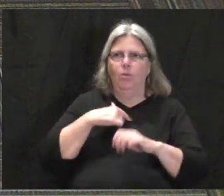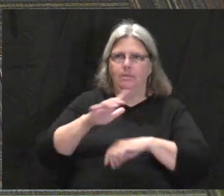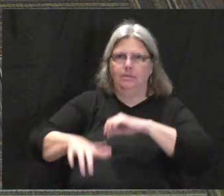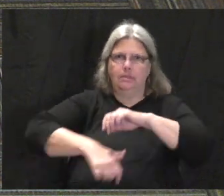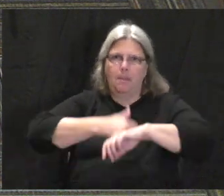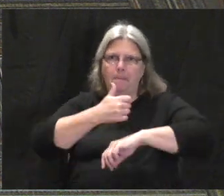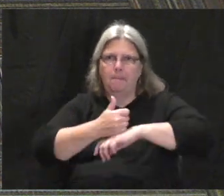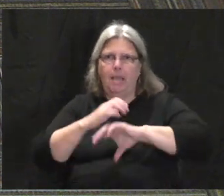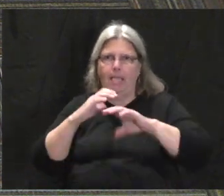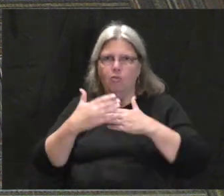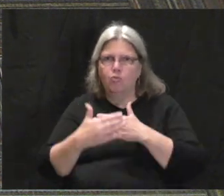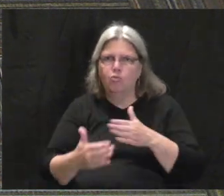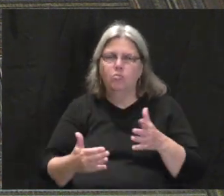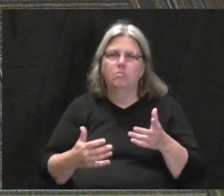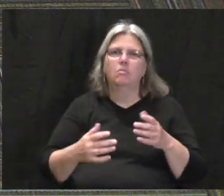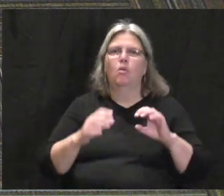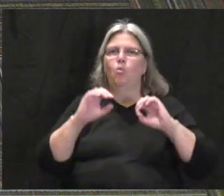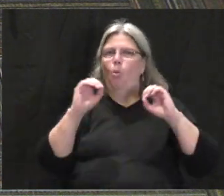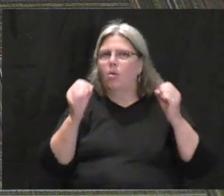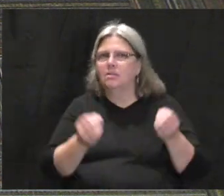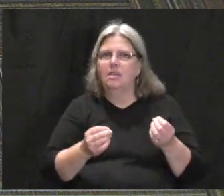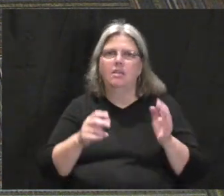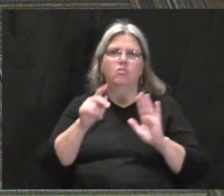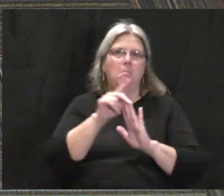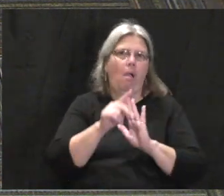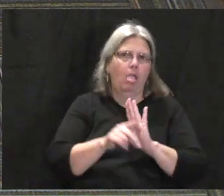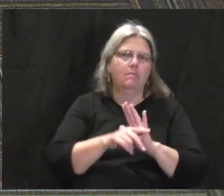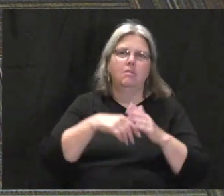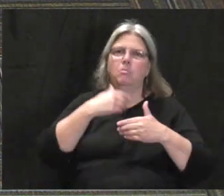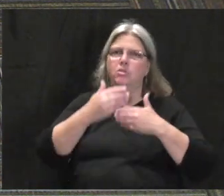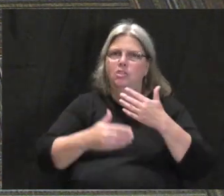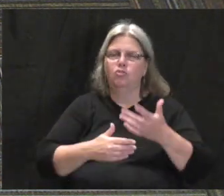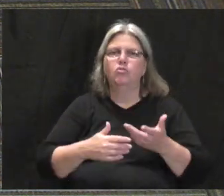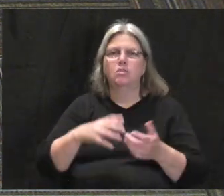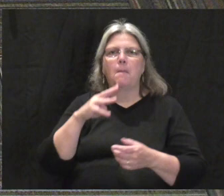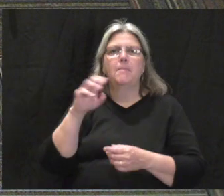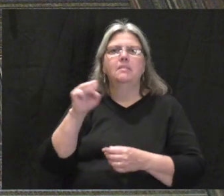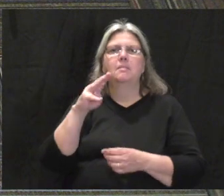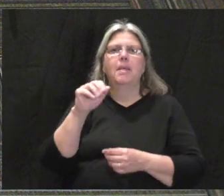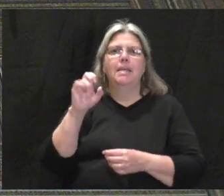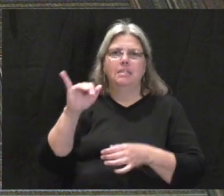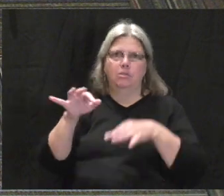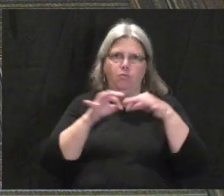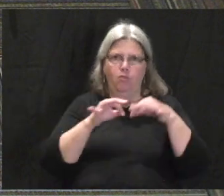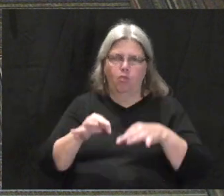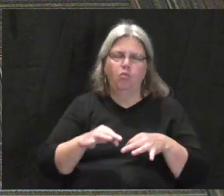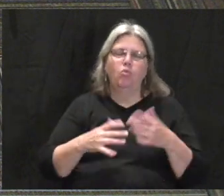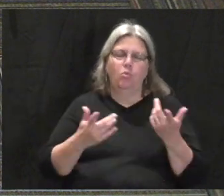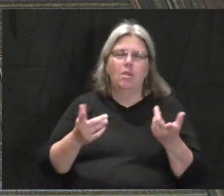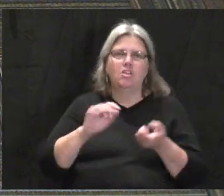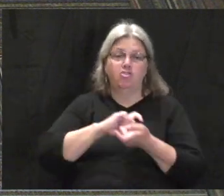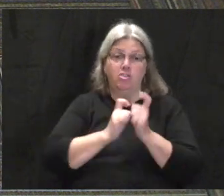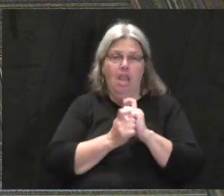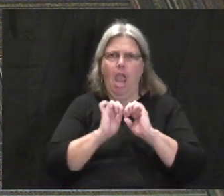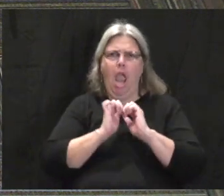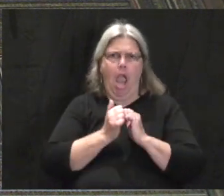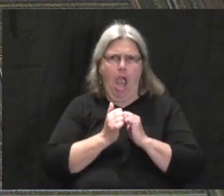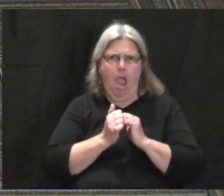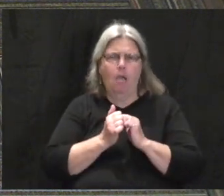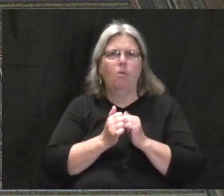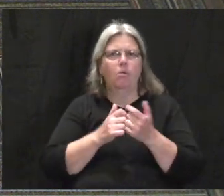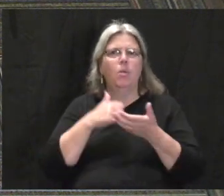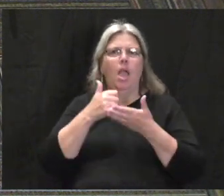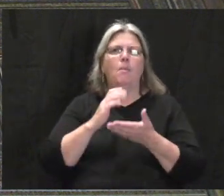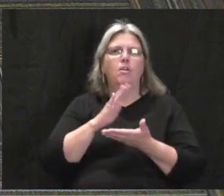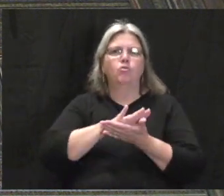school environment one that works for everyone. Because in the end, that's what we're looking for. As we talked about all these disparities, it's very